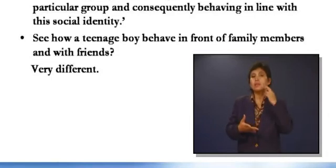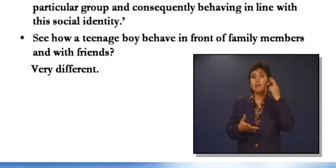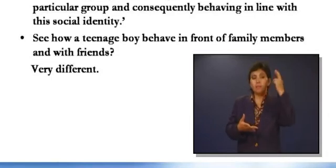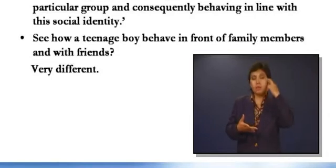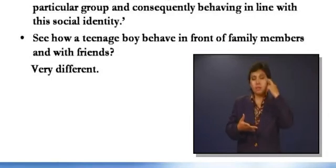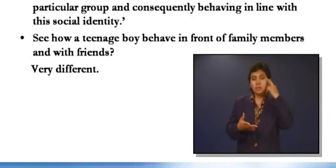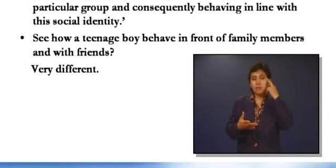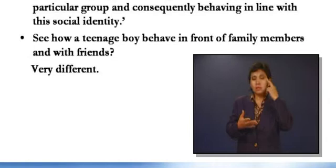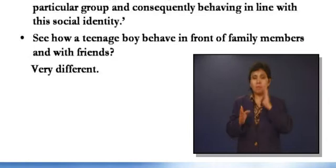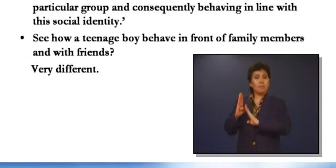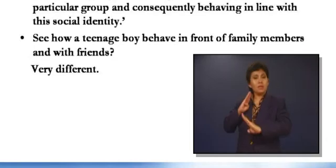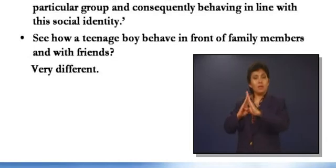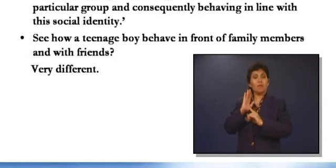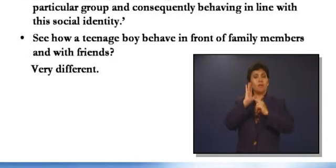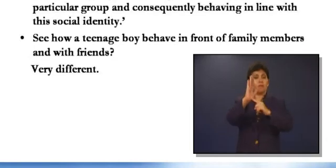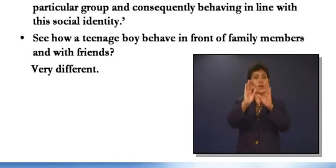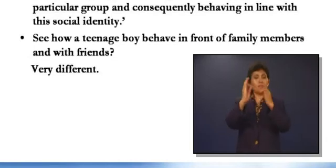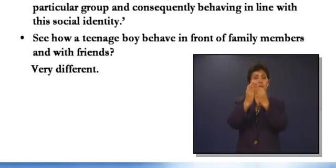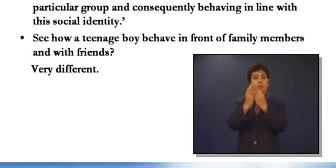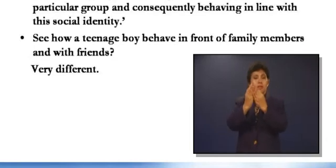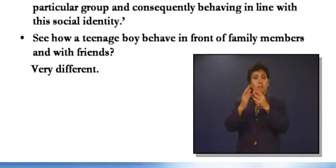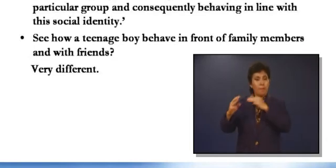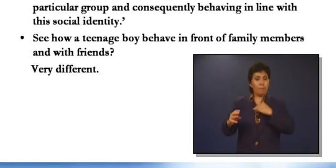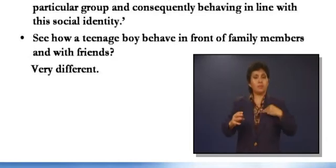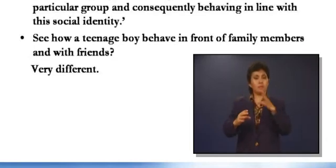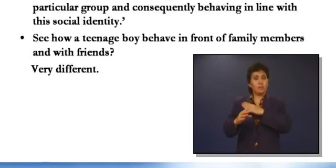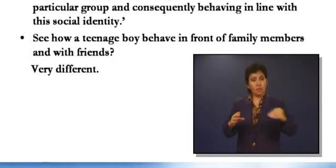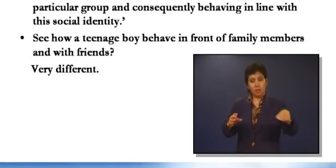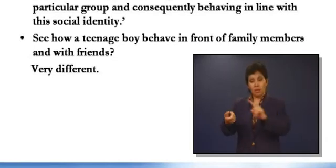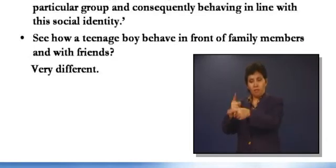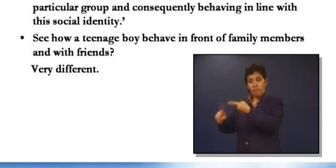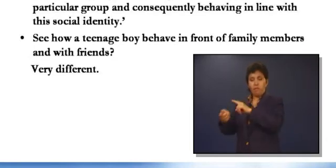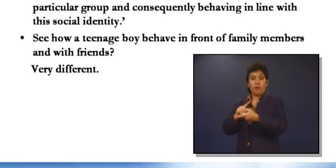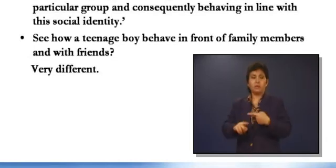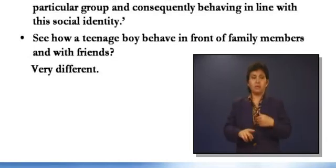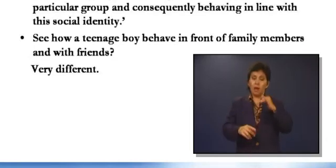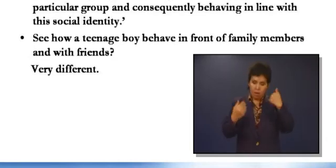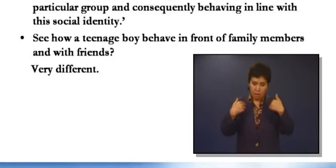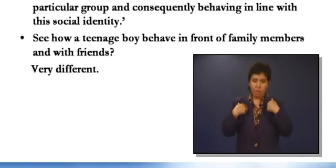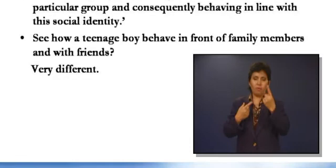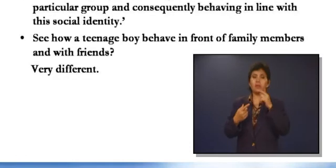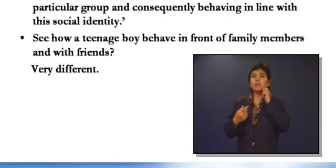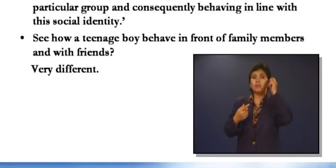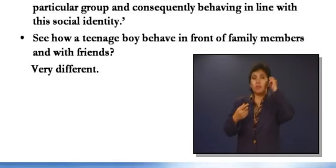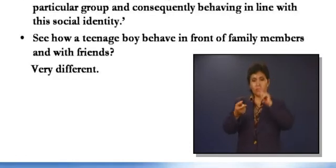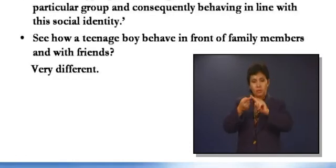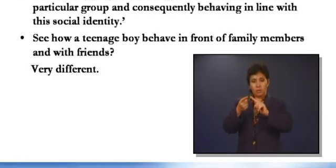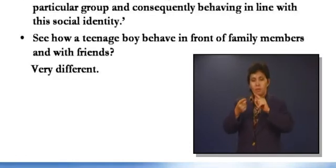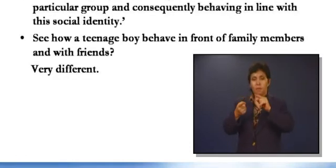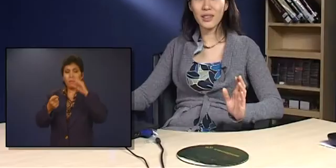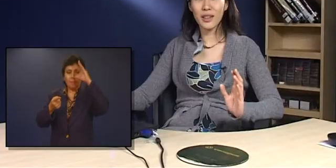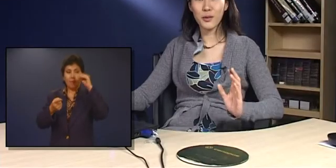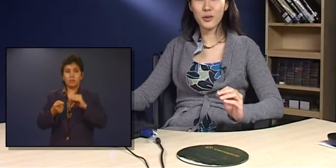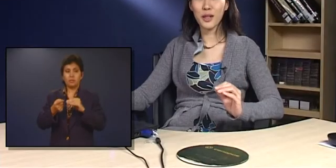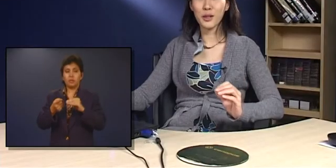in front of family members and with friends. Now, I have one teenage boy, my friend.